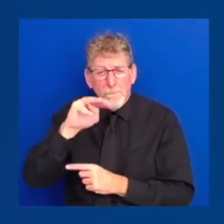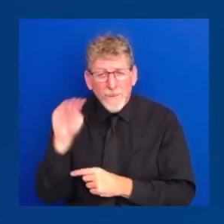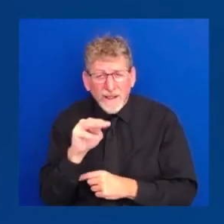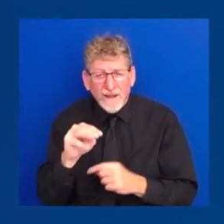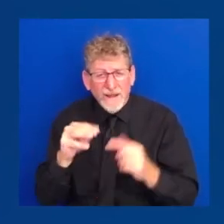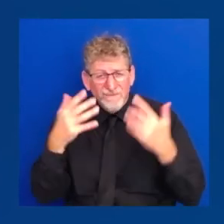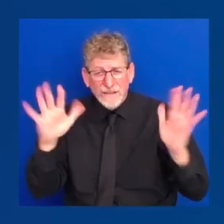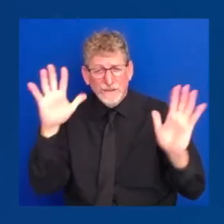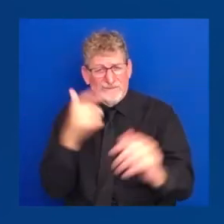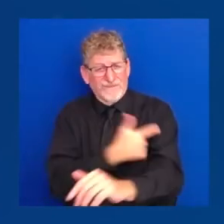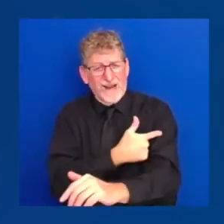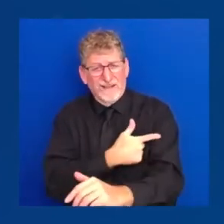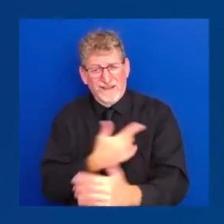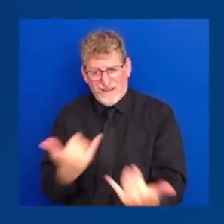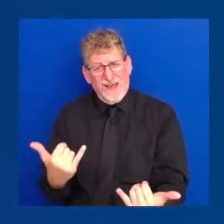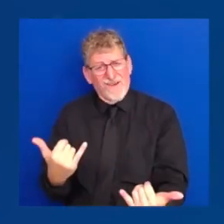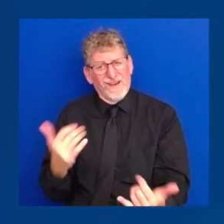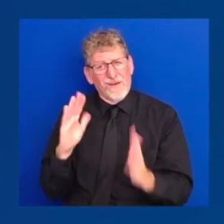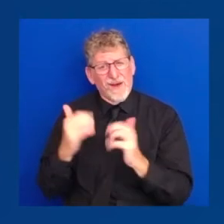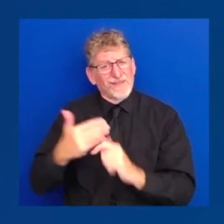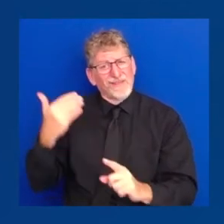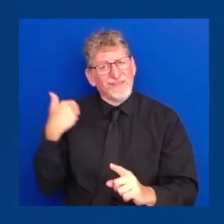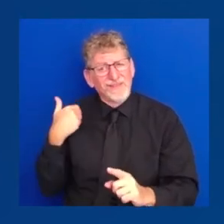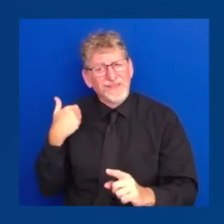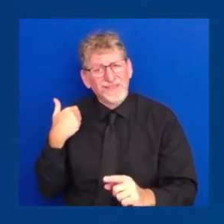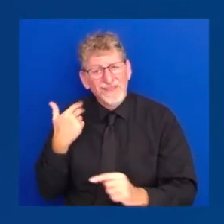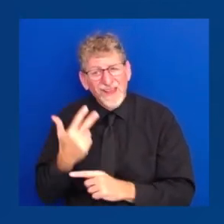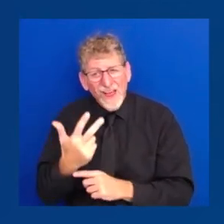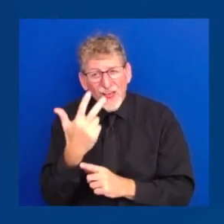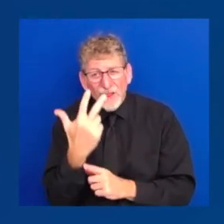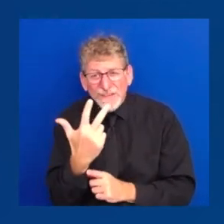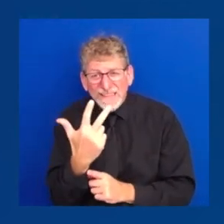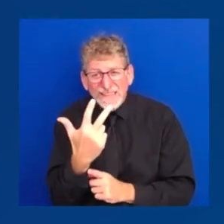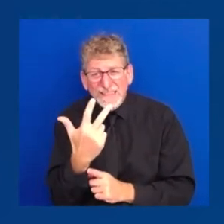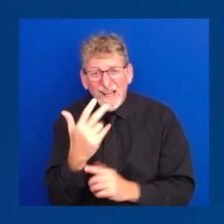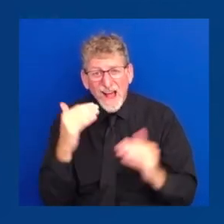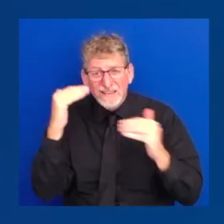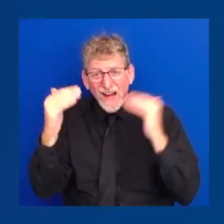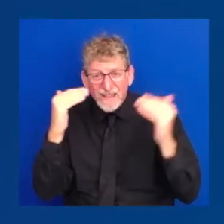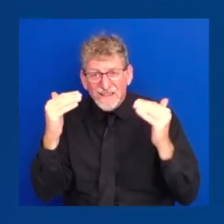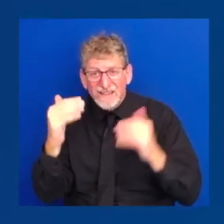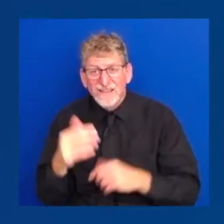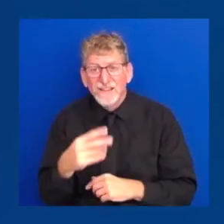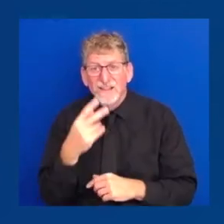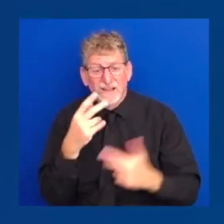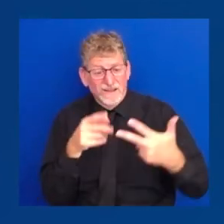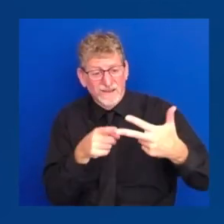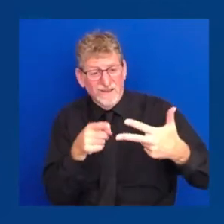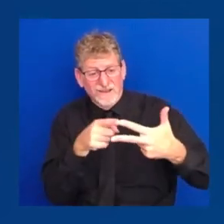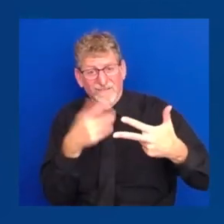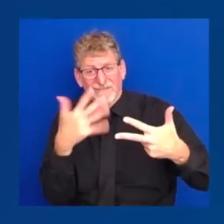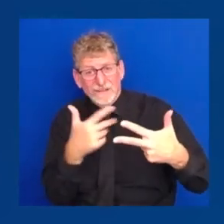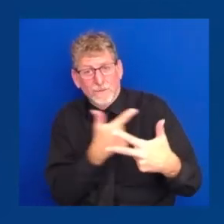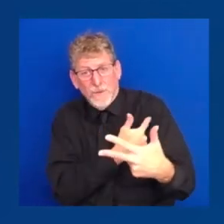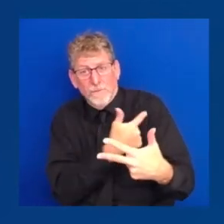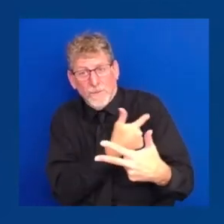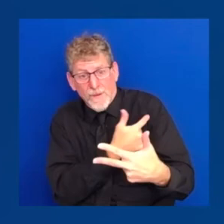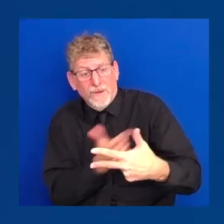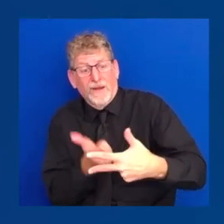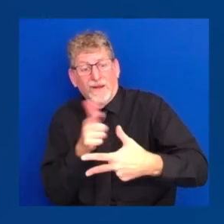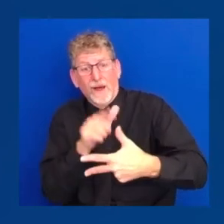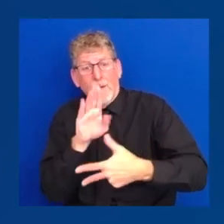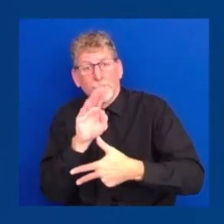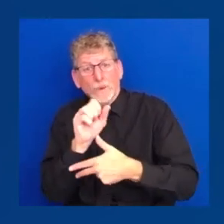adults boosted, multiple treatment options, which we've talked about today, including millions of life-saving pills,